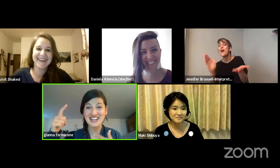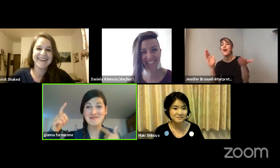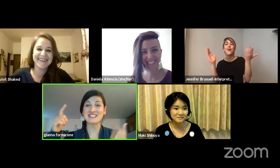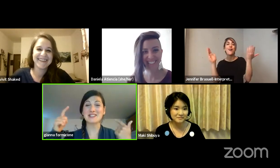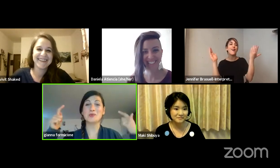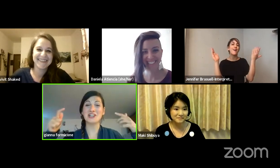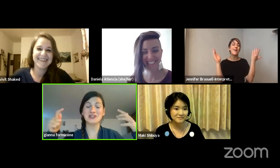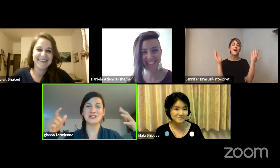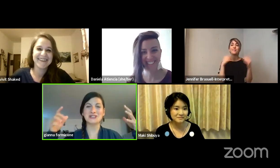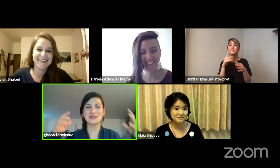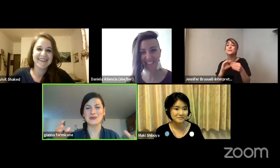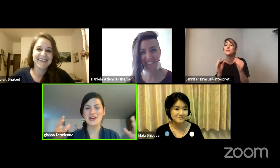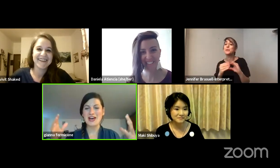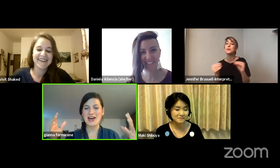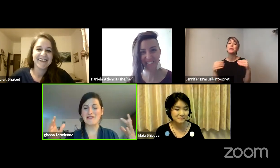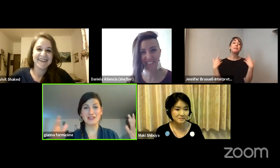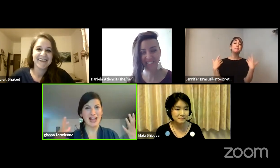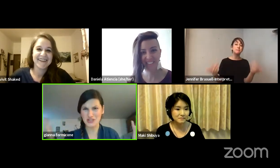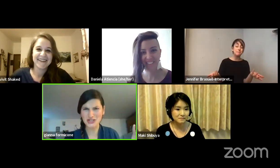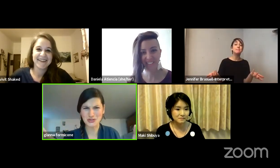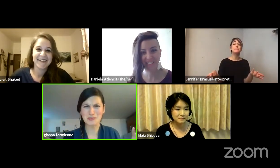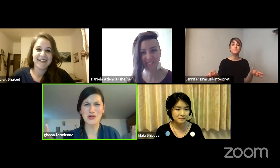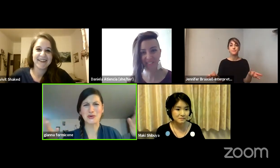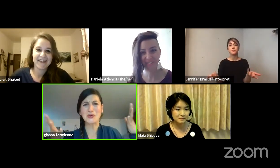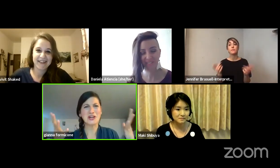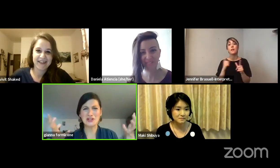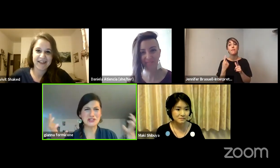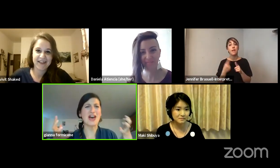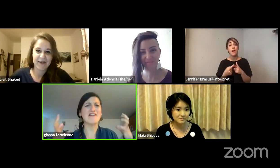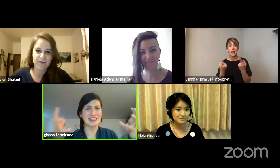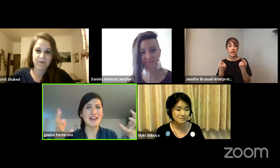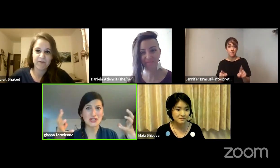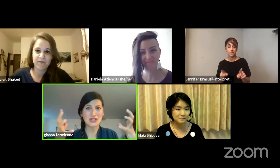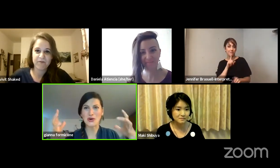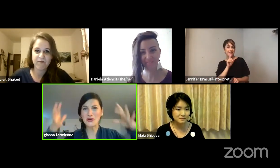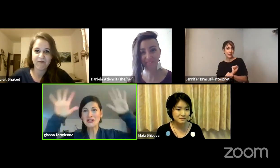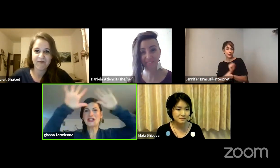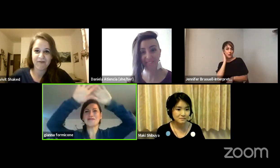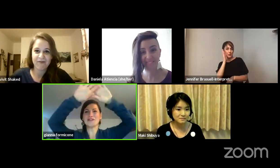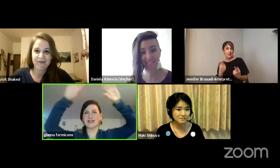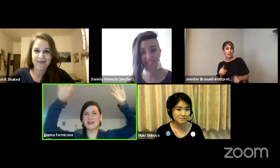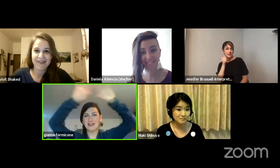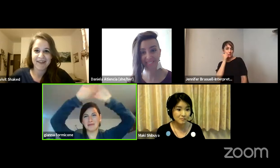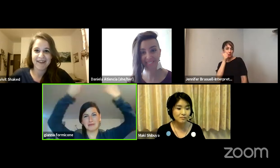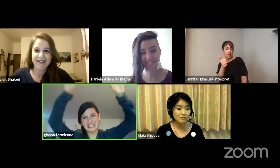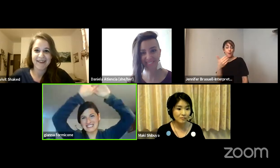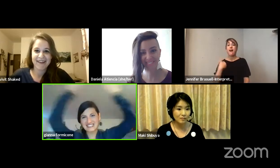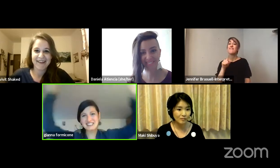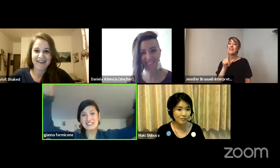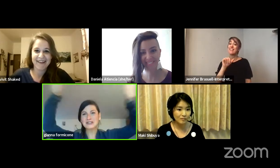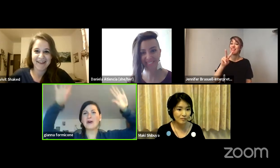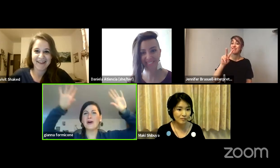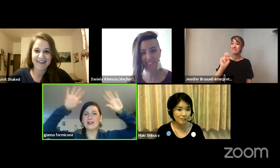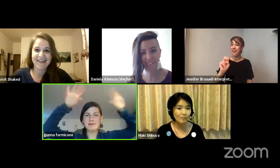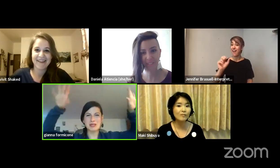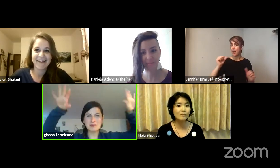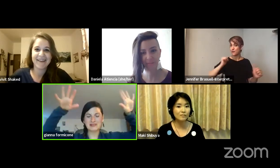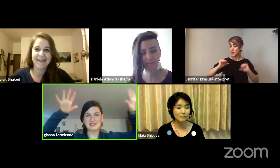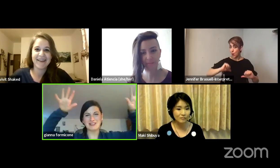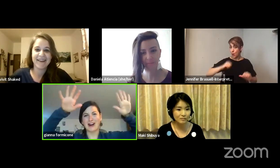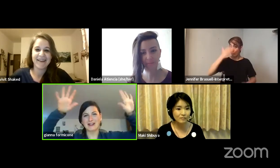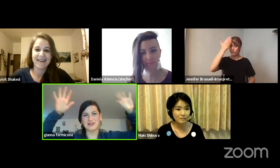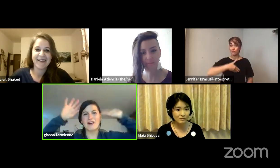second step is that we are going to have, actually tomorrow, we're going to have a live show in front of a building. So all